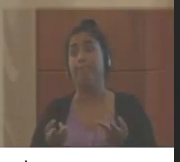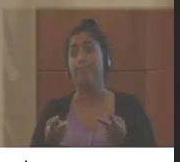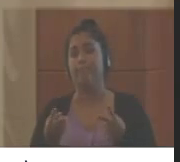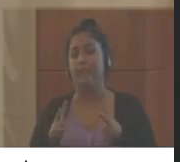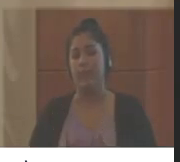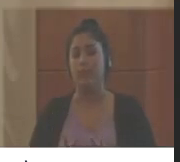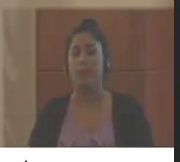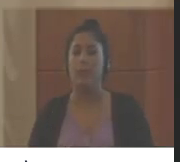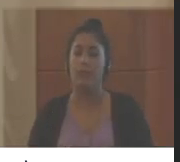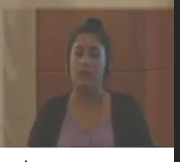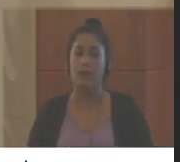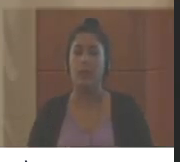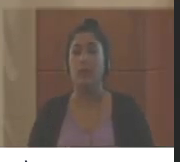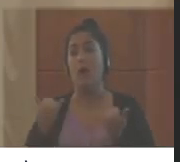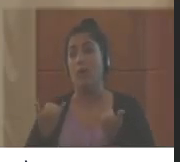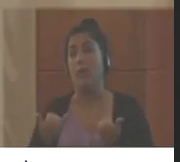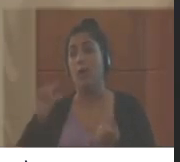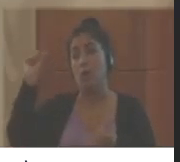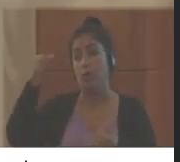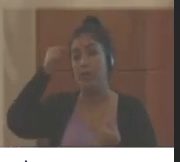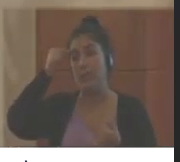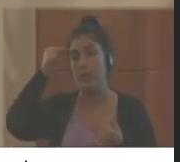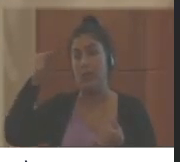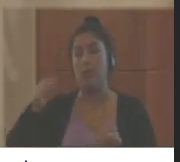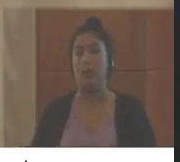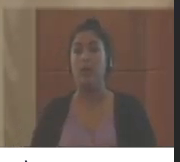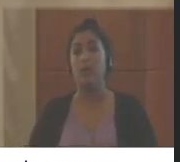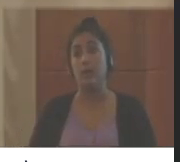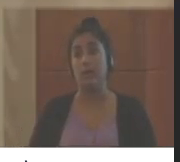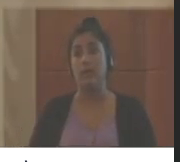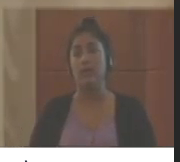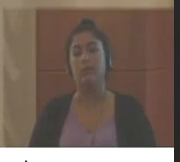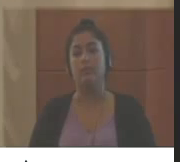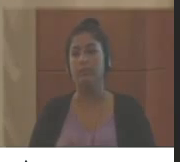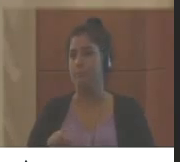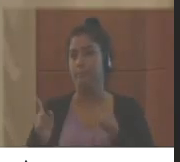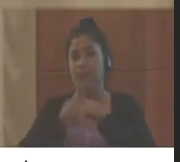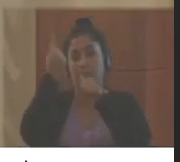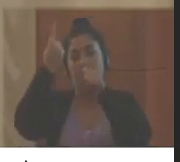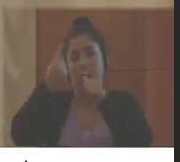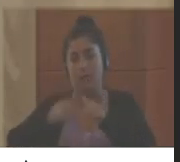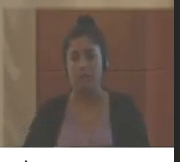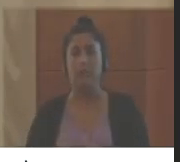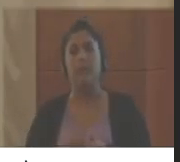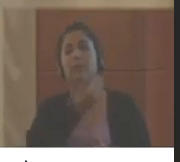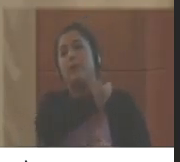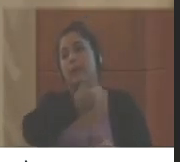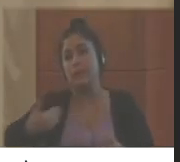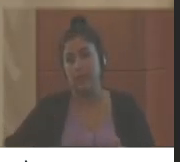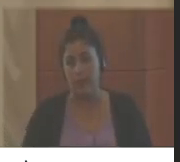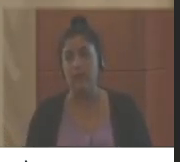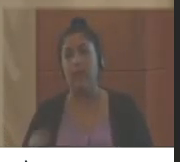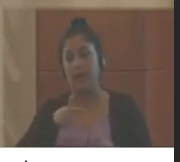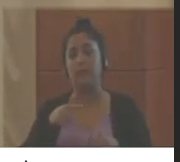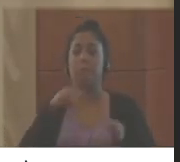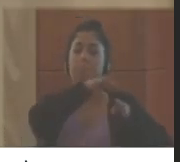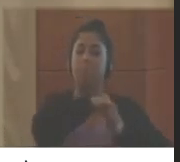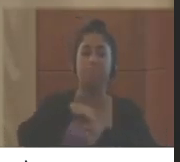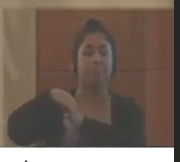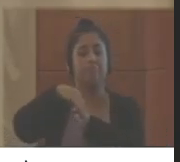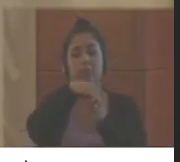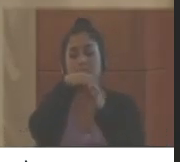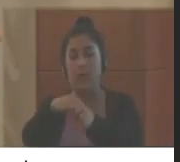law and the habits and the customs, and then these things have to become three basic